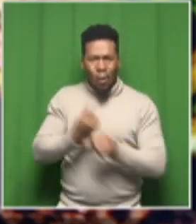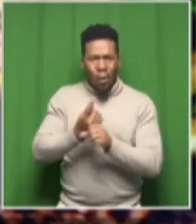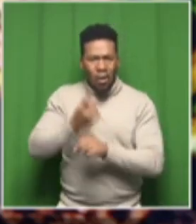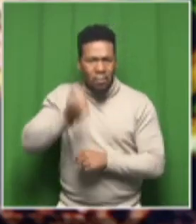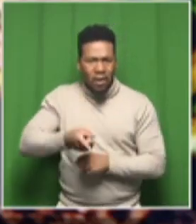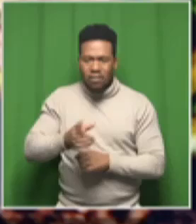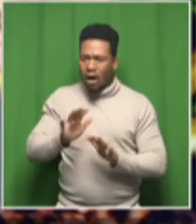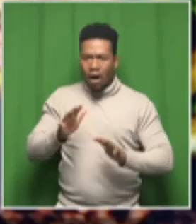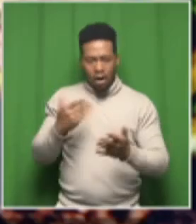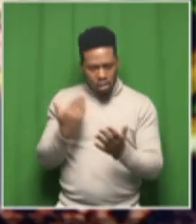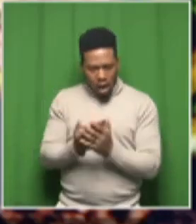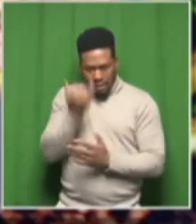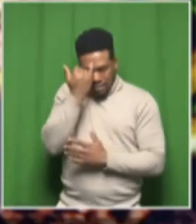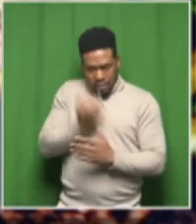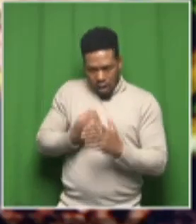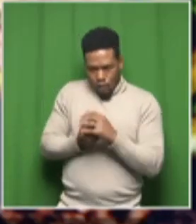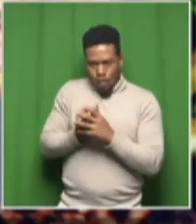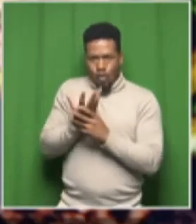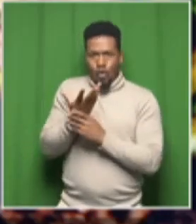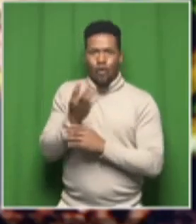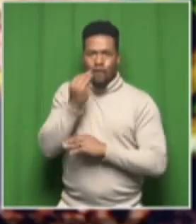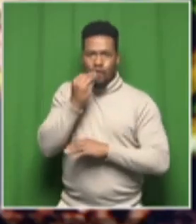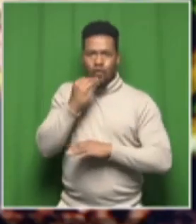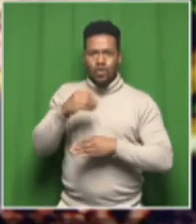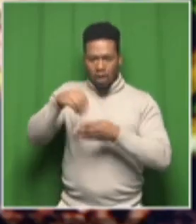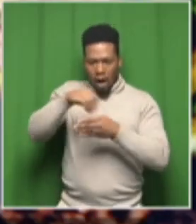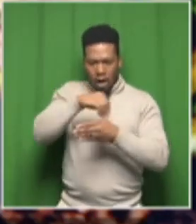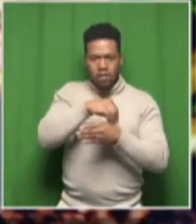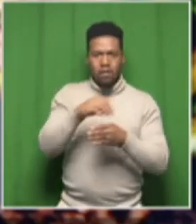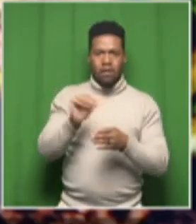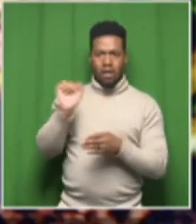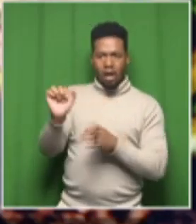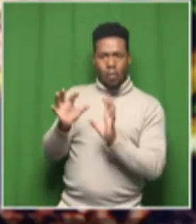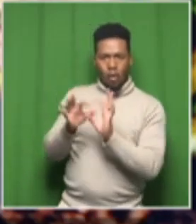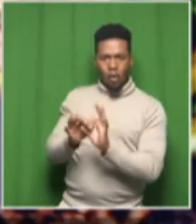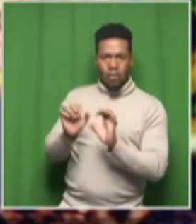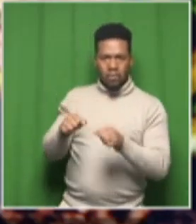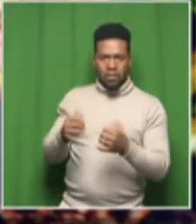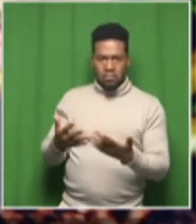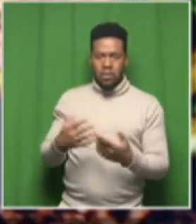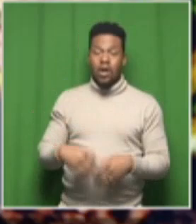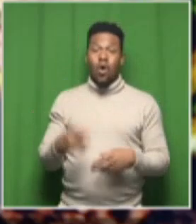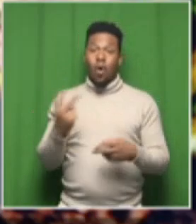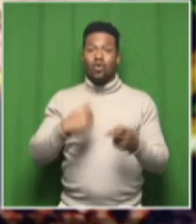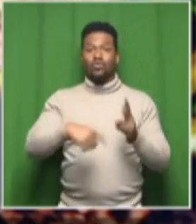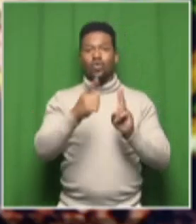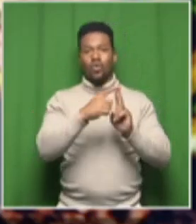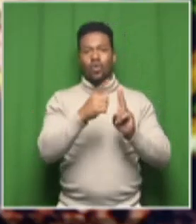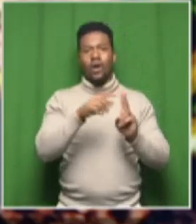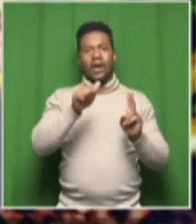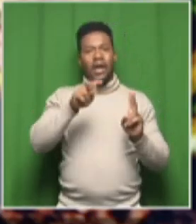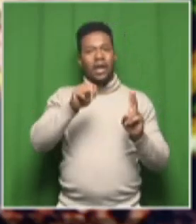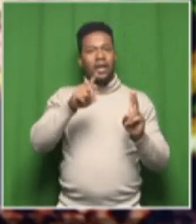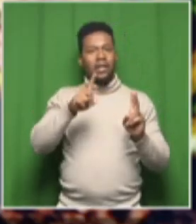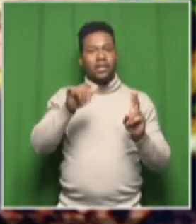planting crops in their gardens to mitigate against this hunger crisis. And Plessis from FoodForward South Africa, as well as